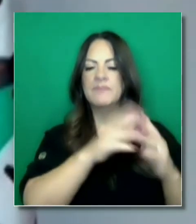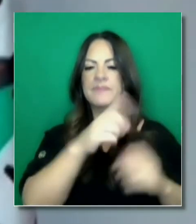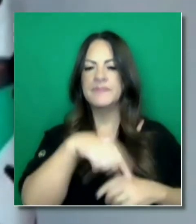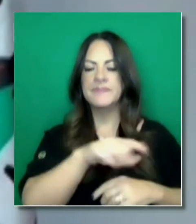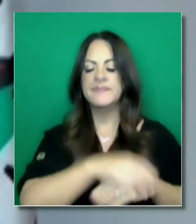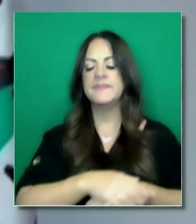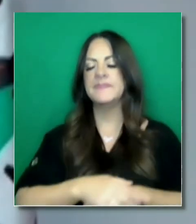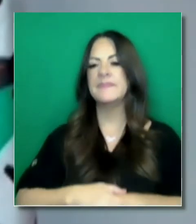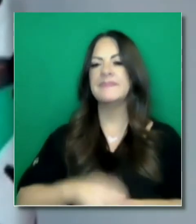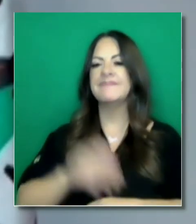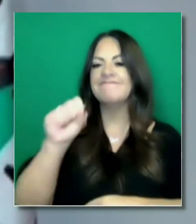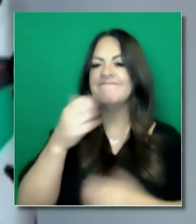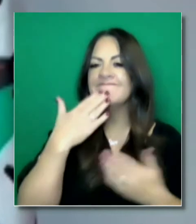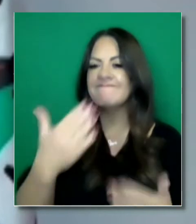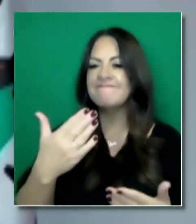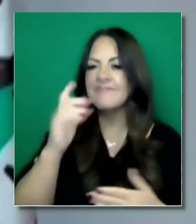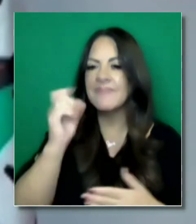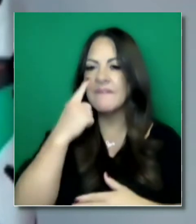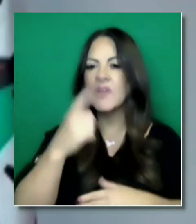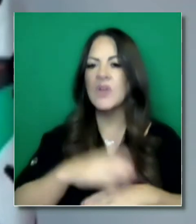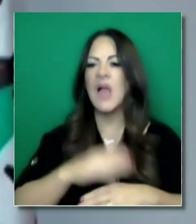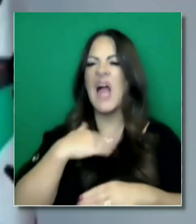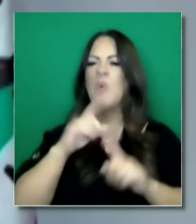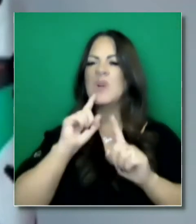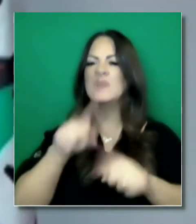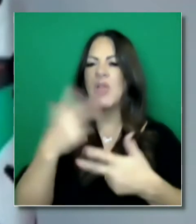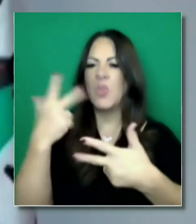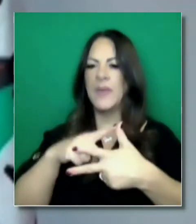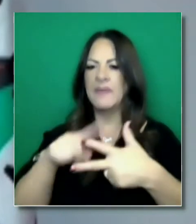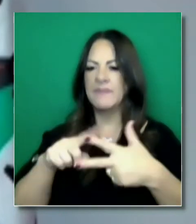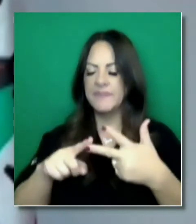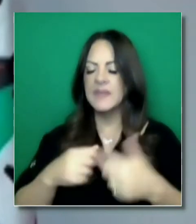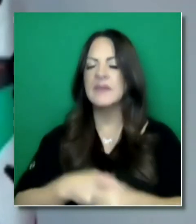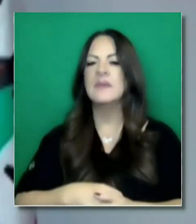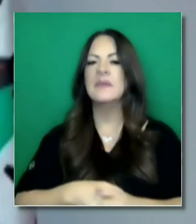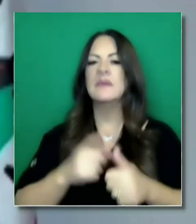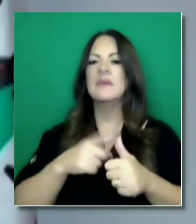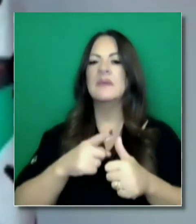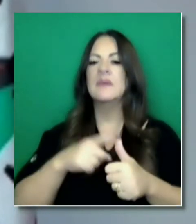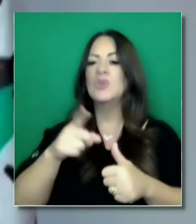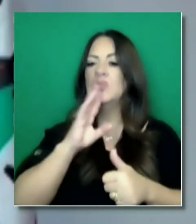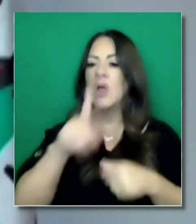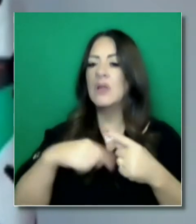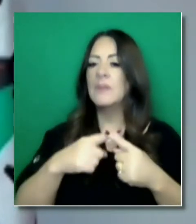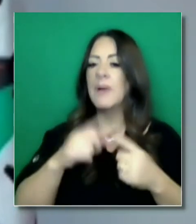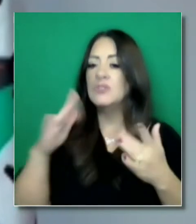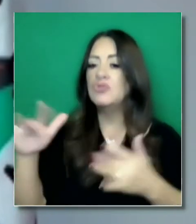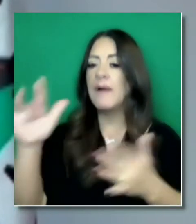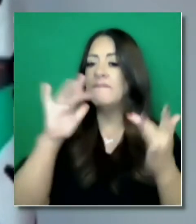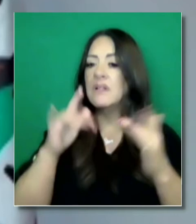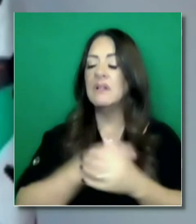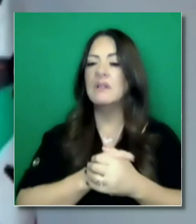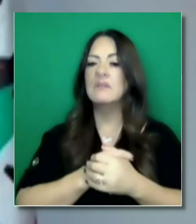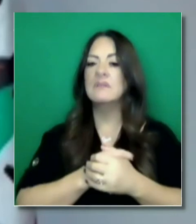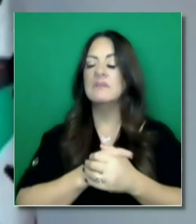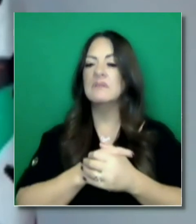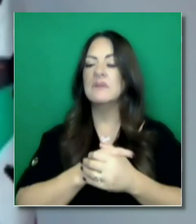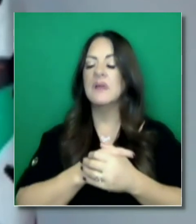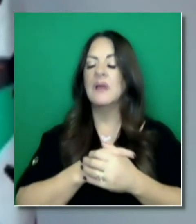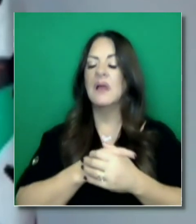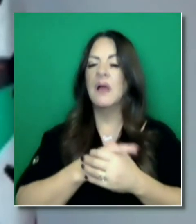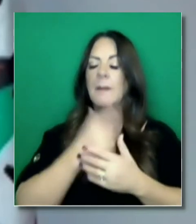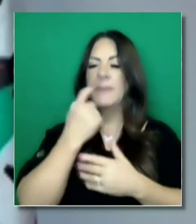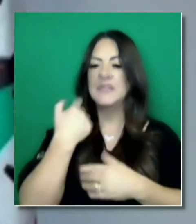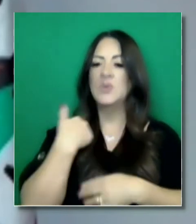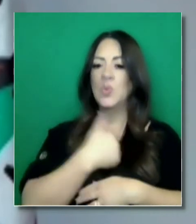three types of responses. First, as it regards to travel and the impact of the regional stay-at-home orders and